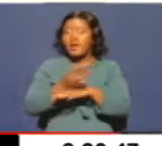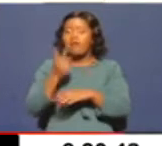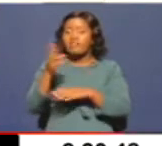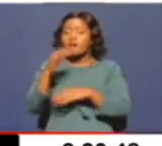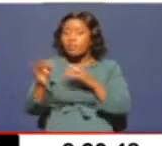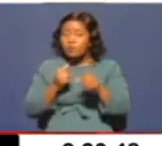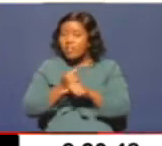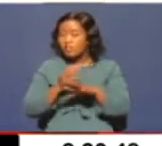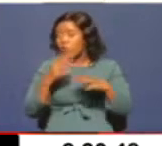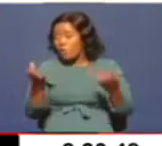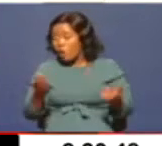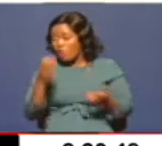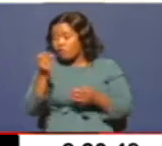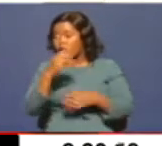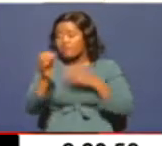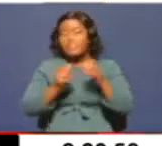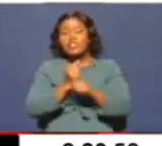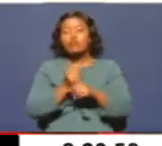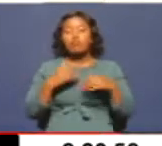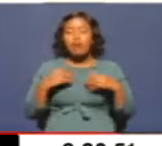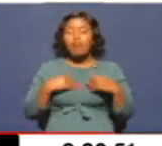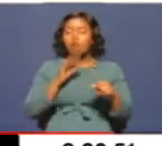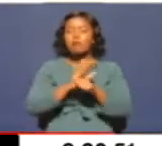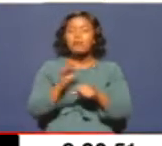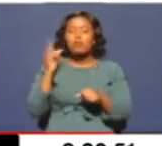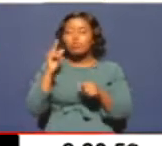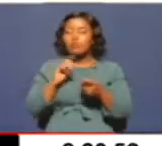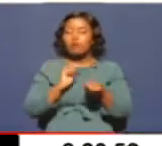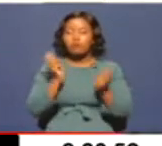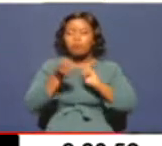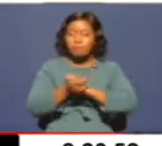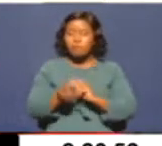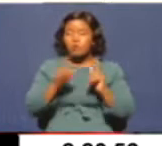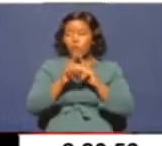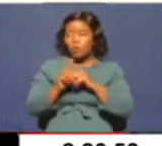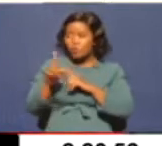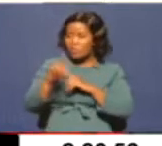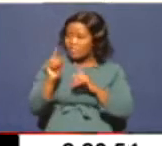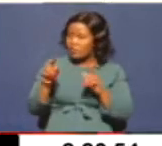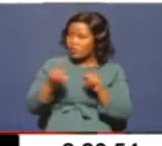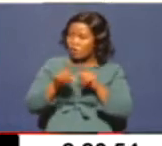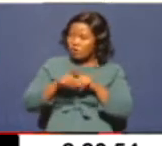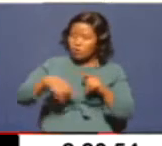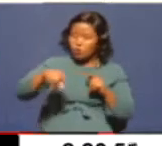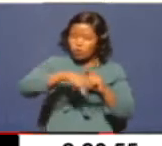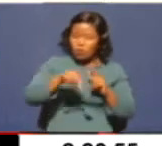5 years there will be a moratorium. When institutionalized in that way, it becomes actually a disincentive, and even to a worse situation